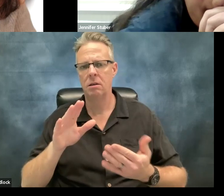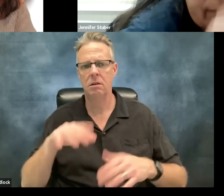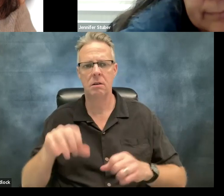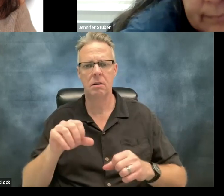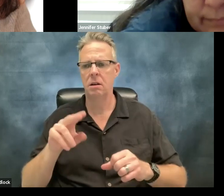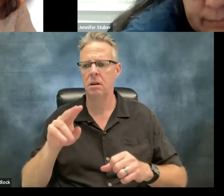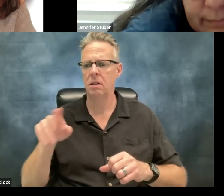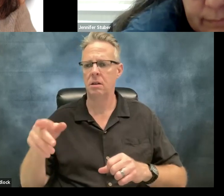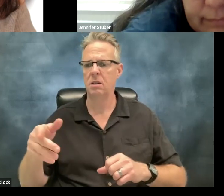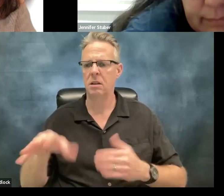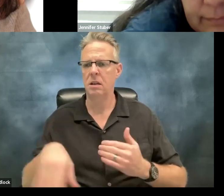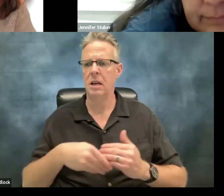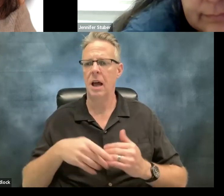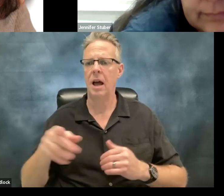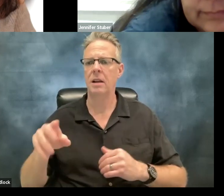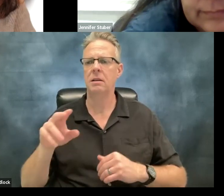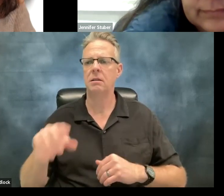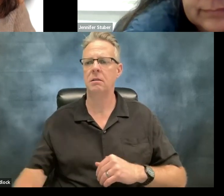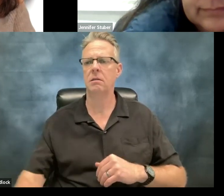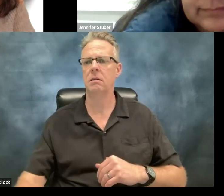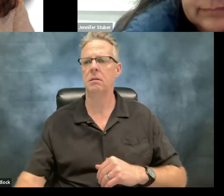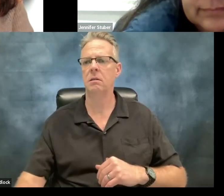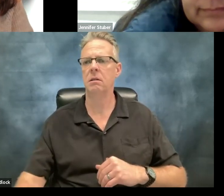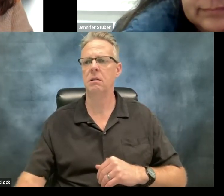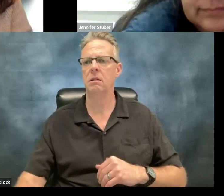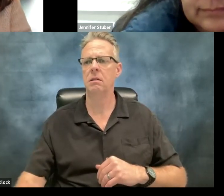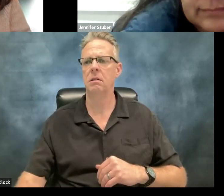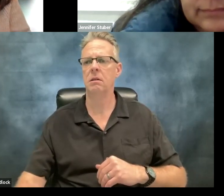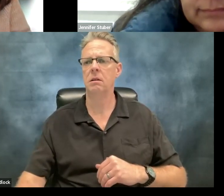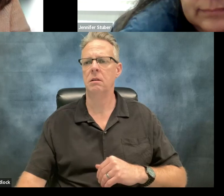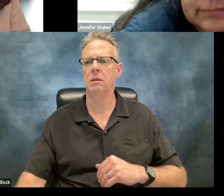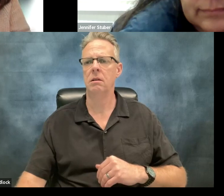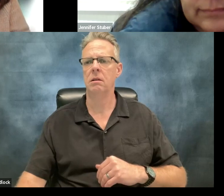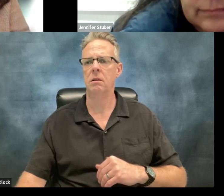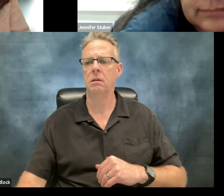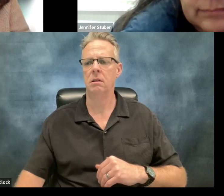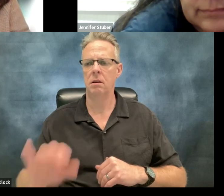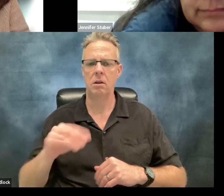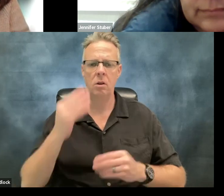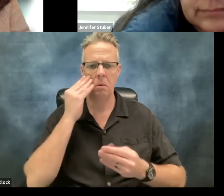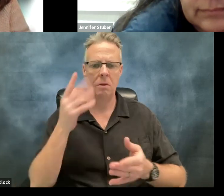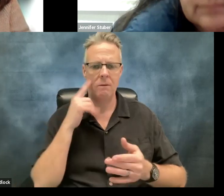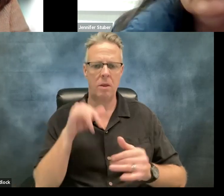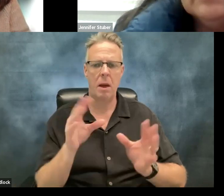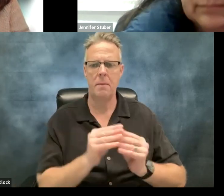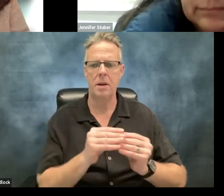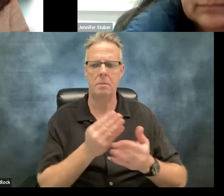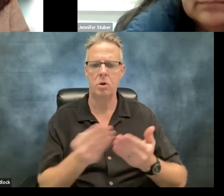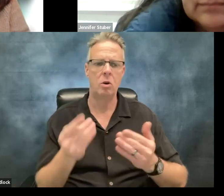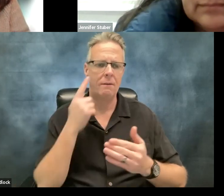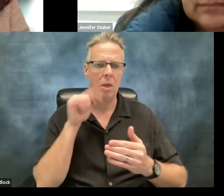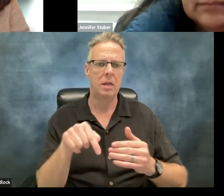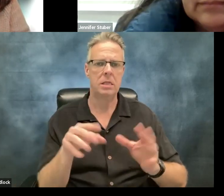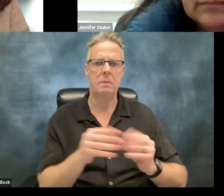Nicola, you want to jump in here? Sure. Yeah. The newsletter we included with the meeting materials for